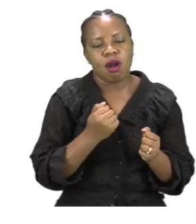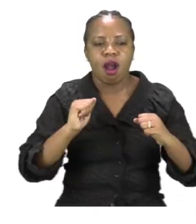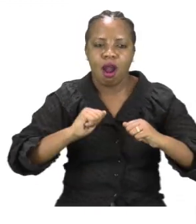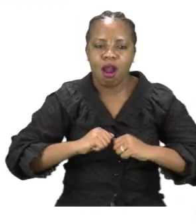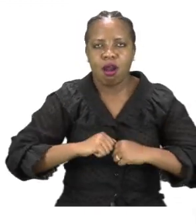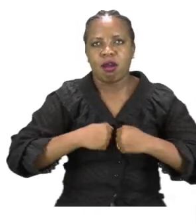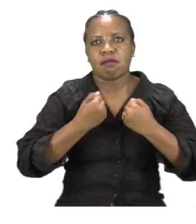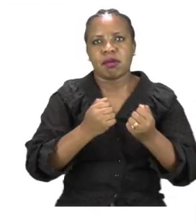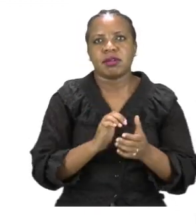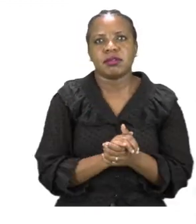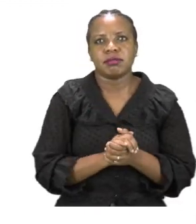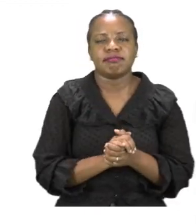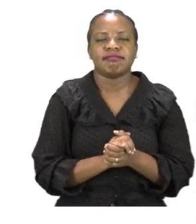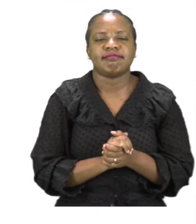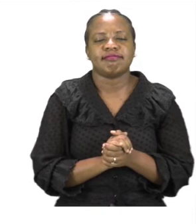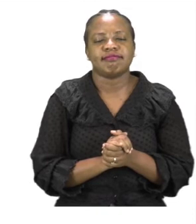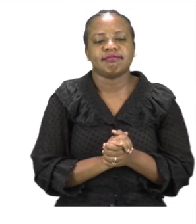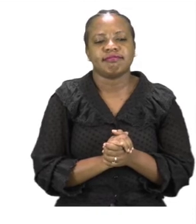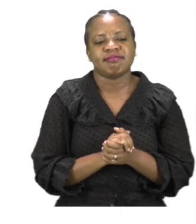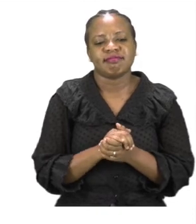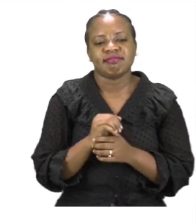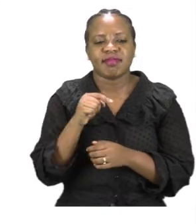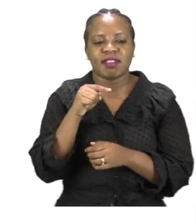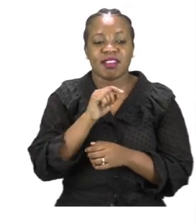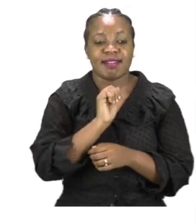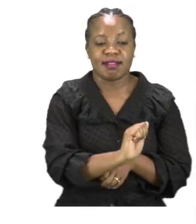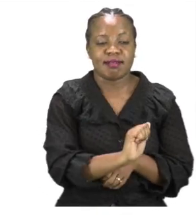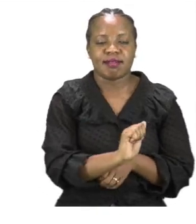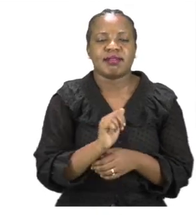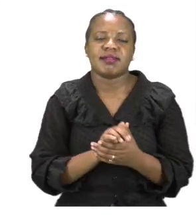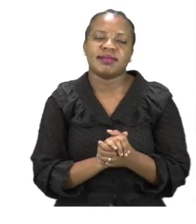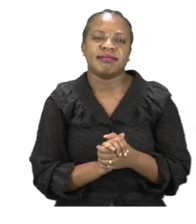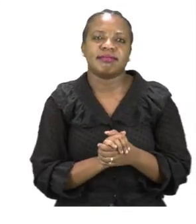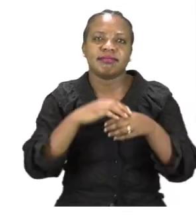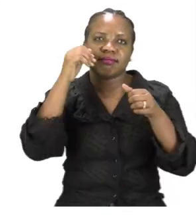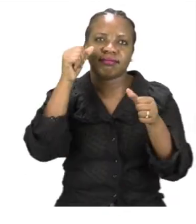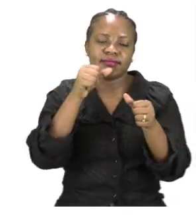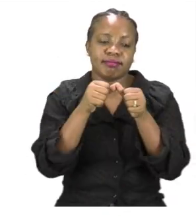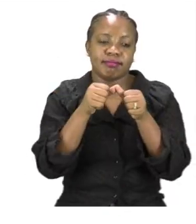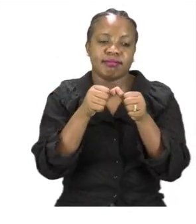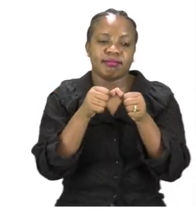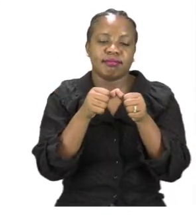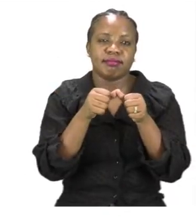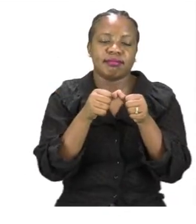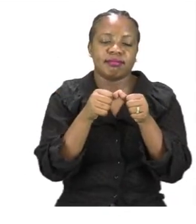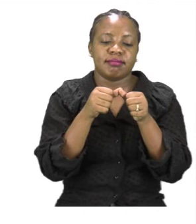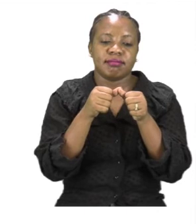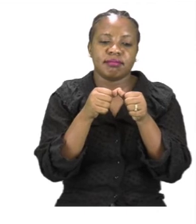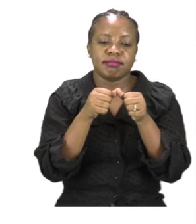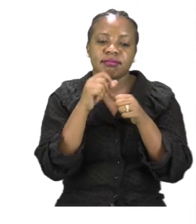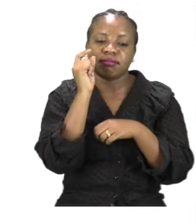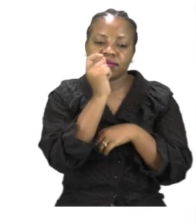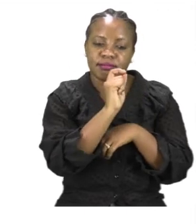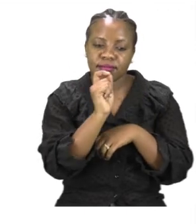ours, and its. Remember, when you are making your sentences,